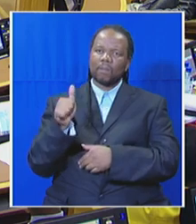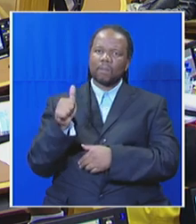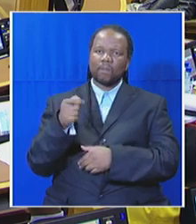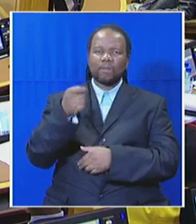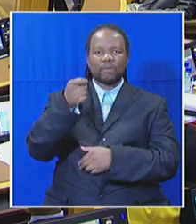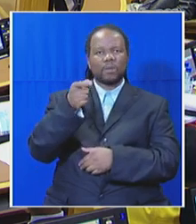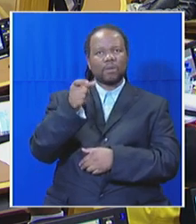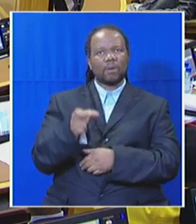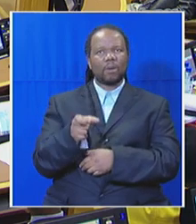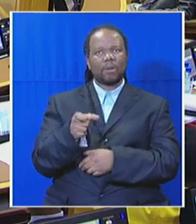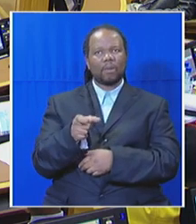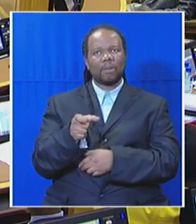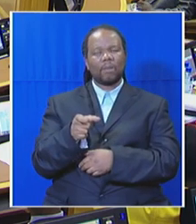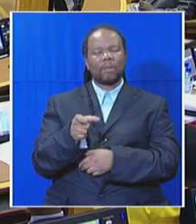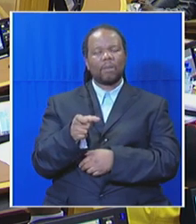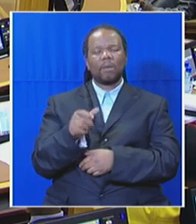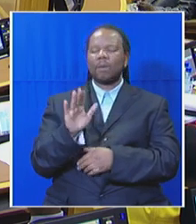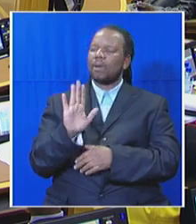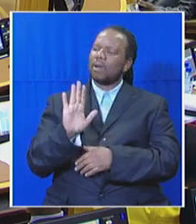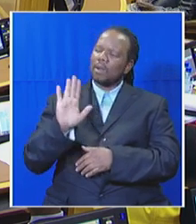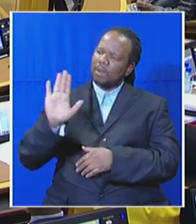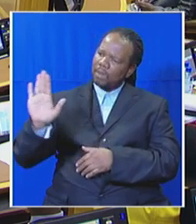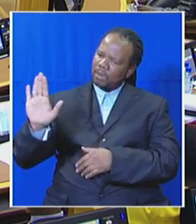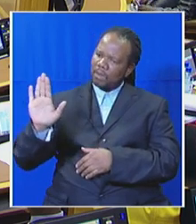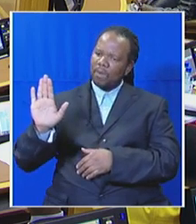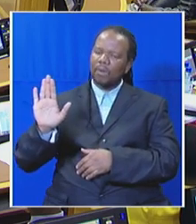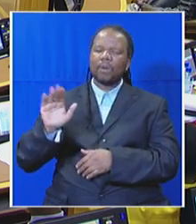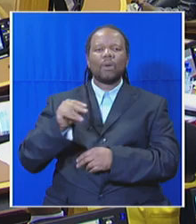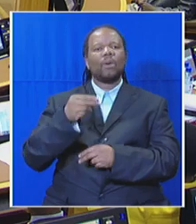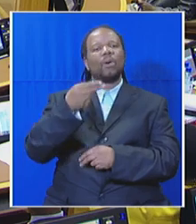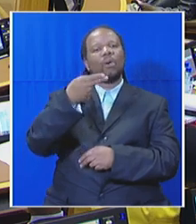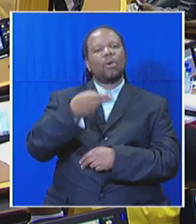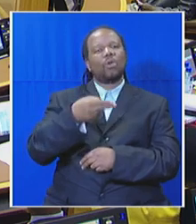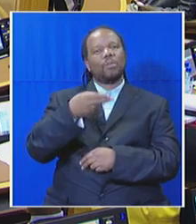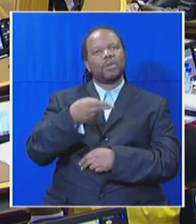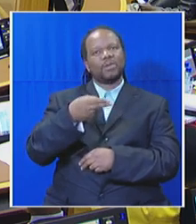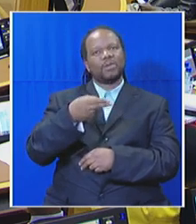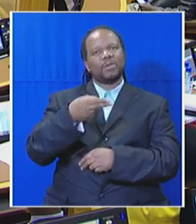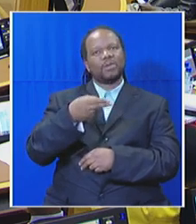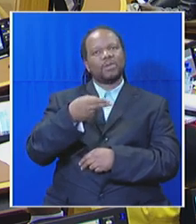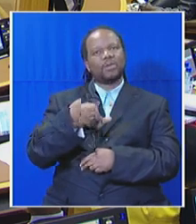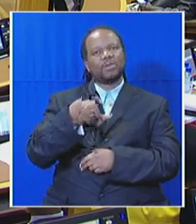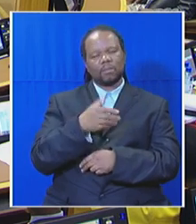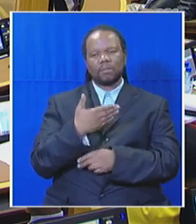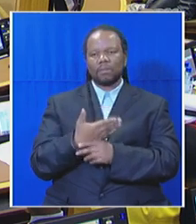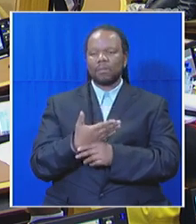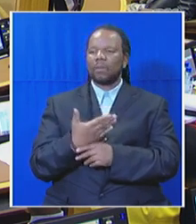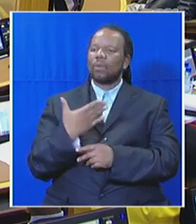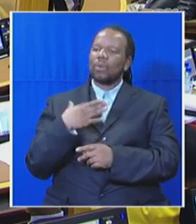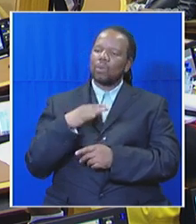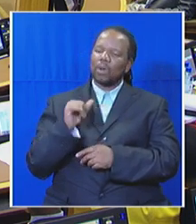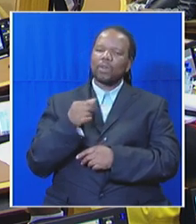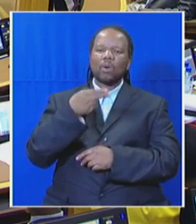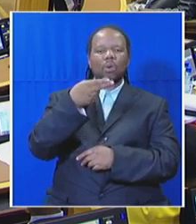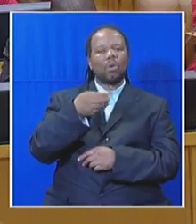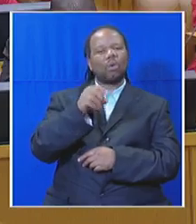Testing I one, have two. recognized, I've recognized the Honorable Olomisa. Honorable Speaker, we wanted to ask Honorable Holomisa to ask the